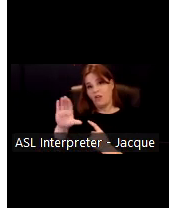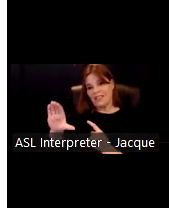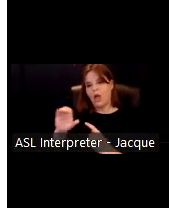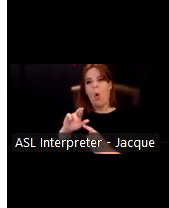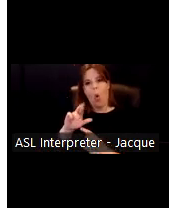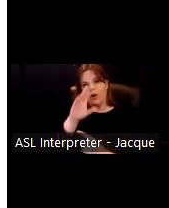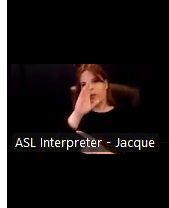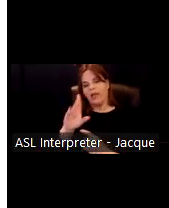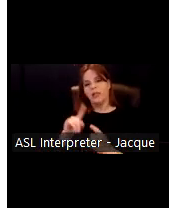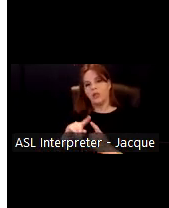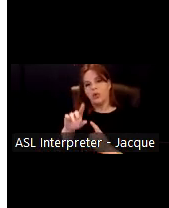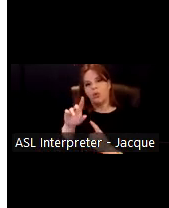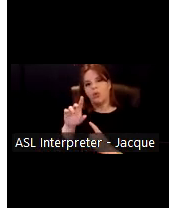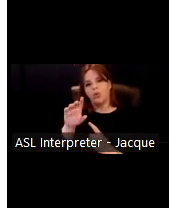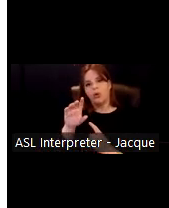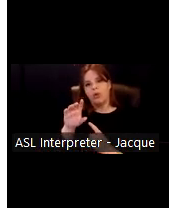person for that organization?